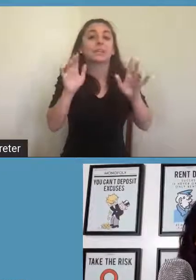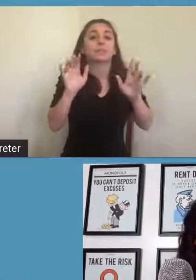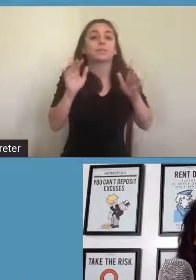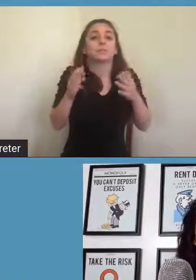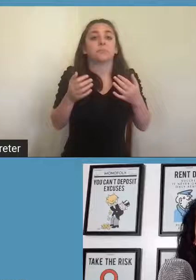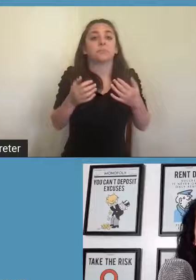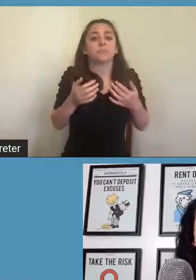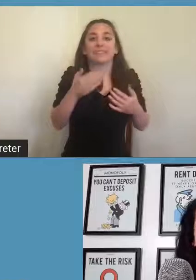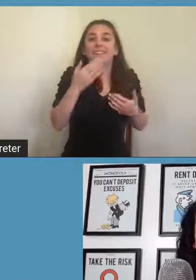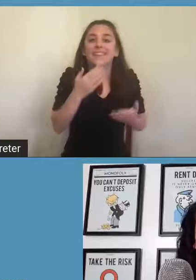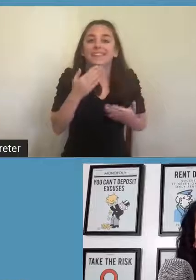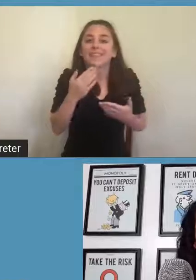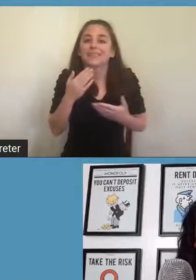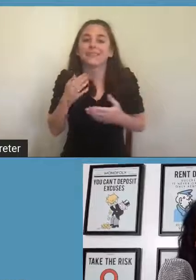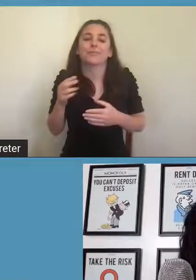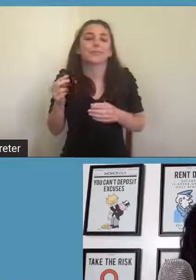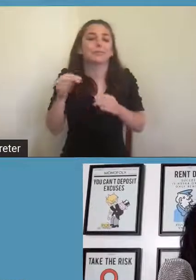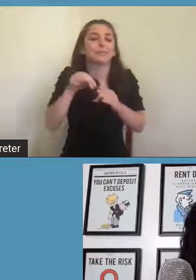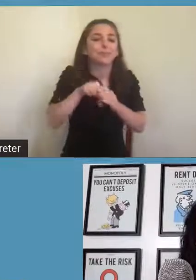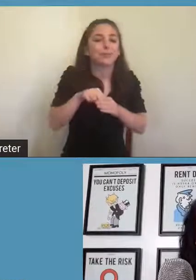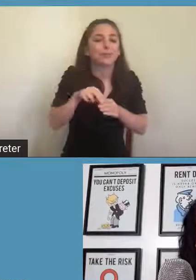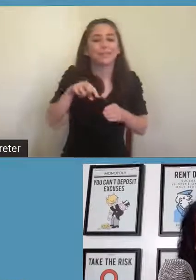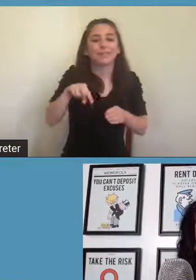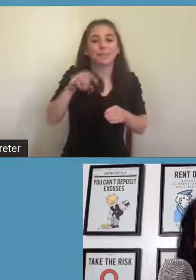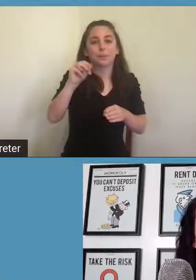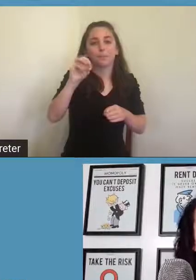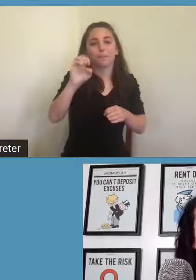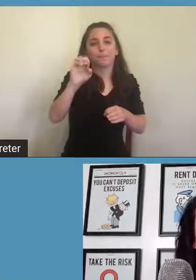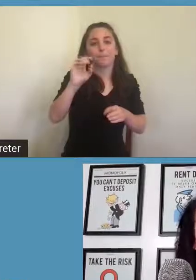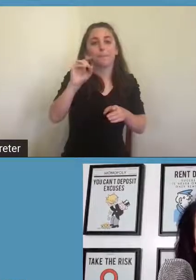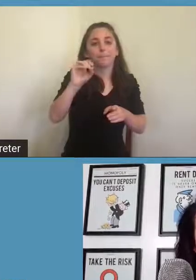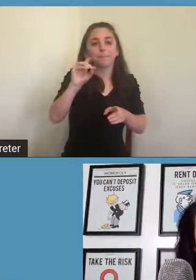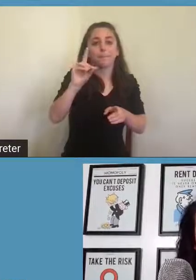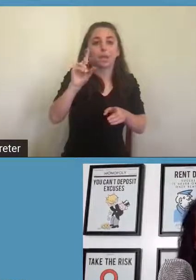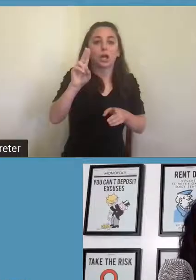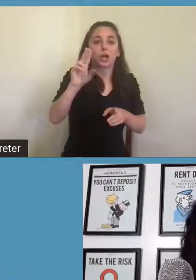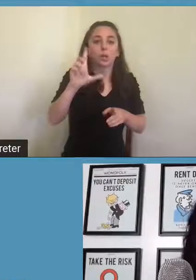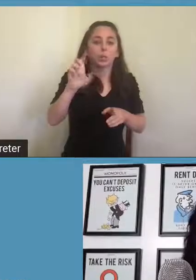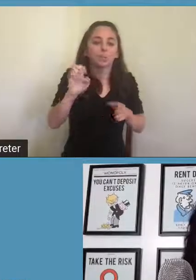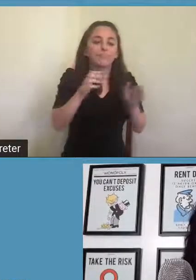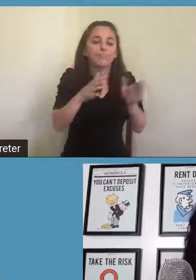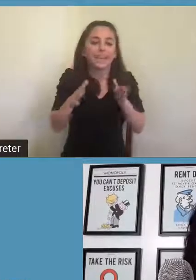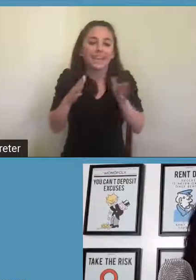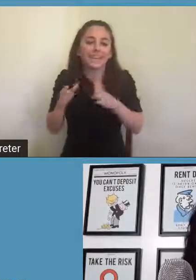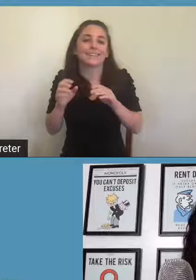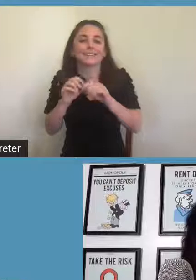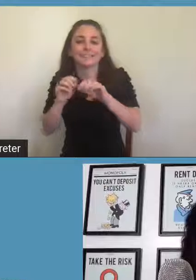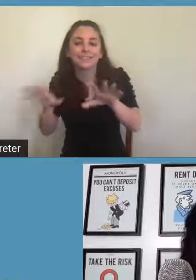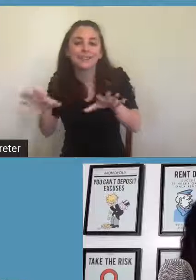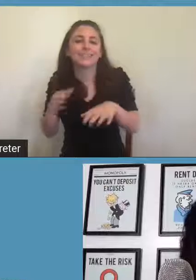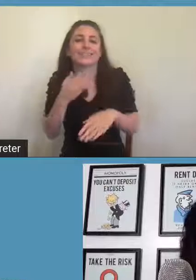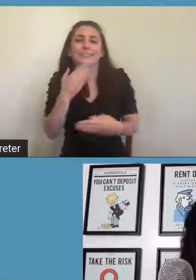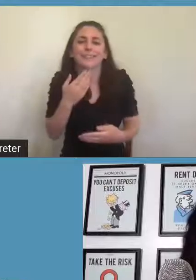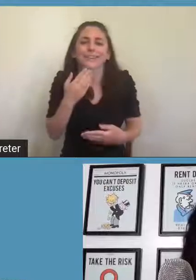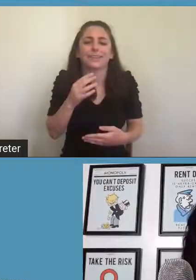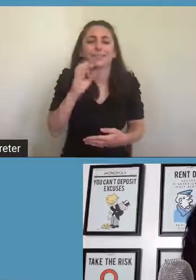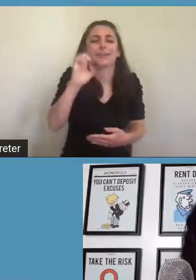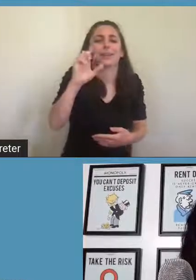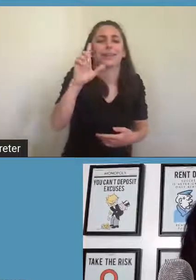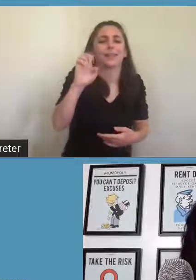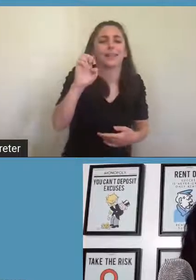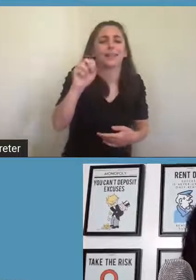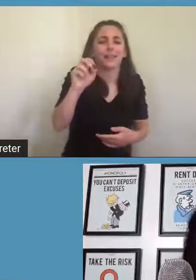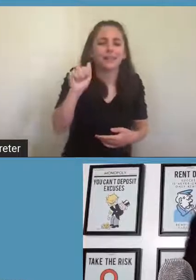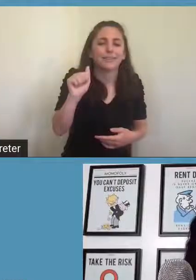on video planning, distribution. And a big thanks again to you, Elena, for working with us and talking us all through